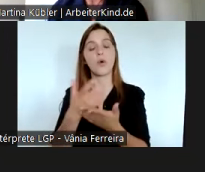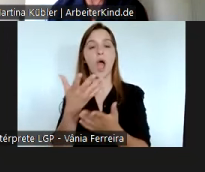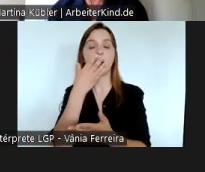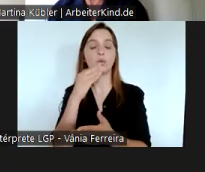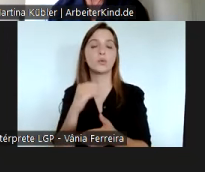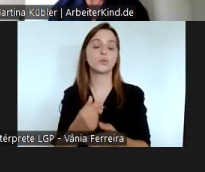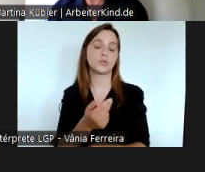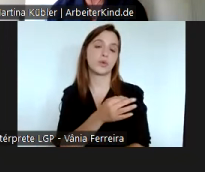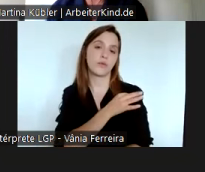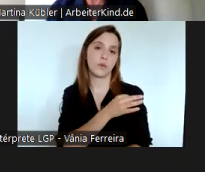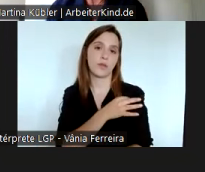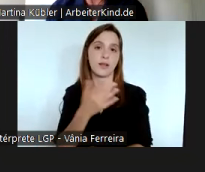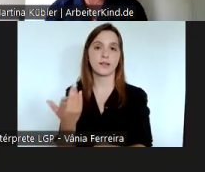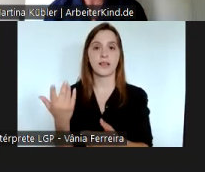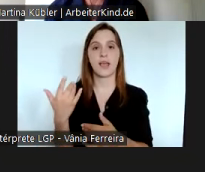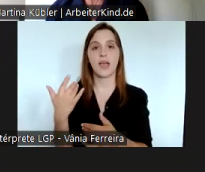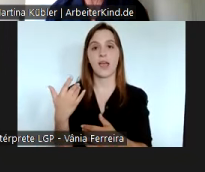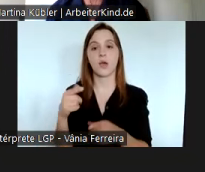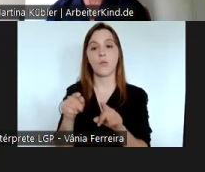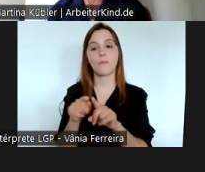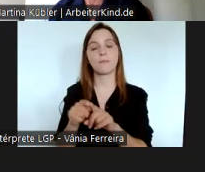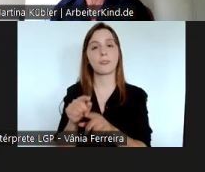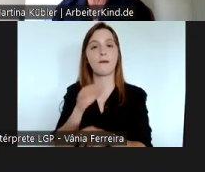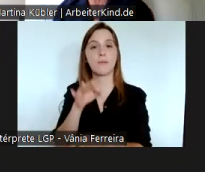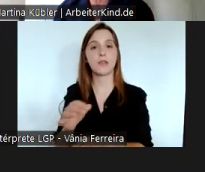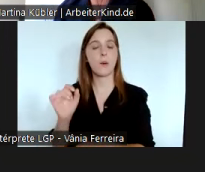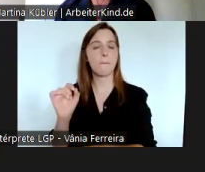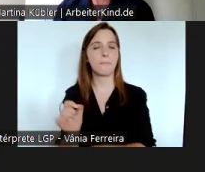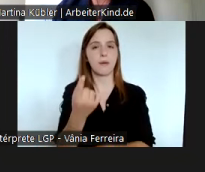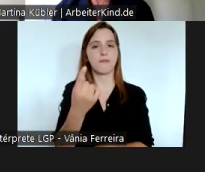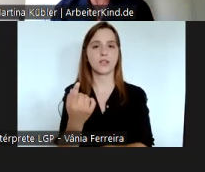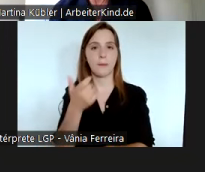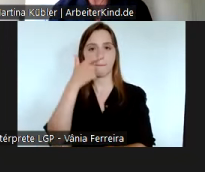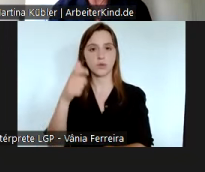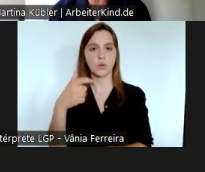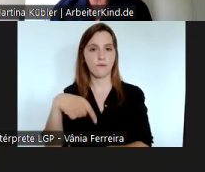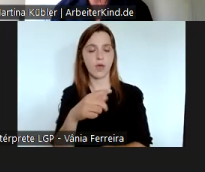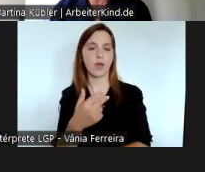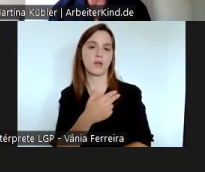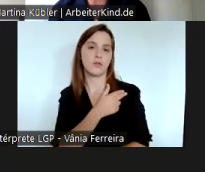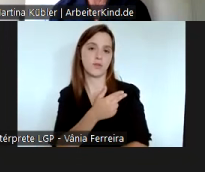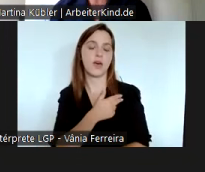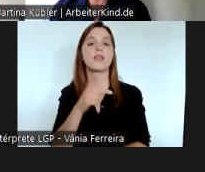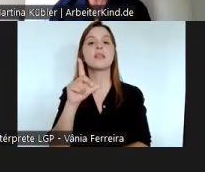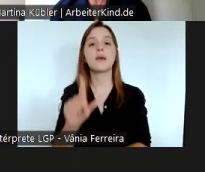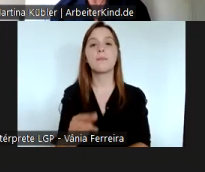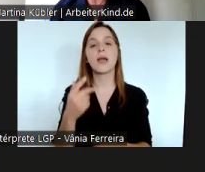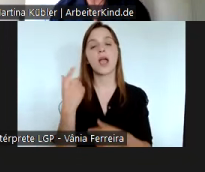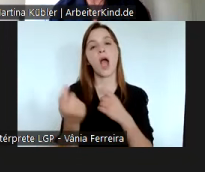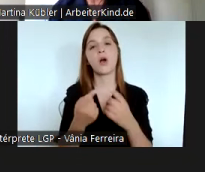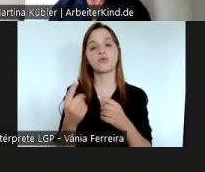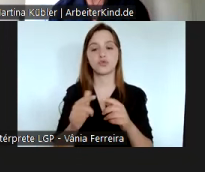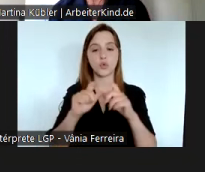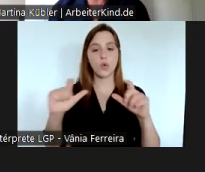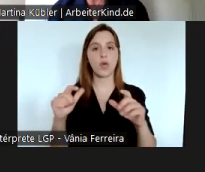who are the first in their family to go to college, and also for high school students in their final years or in their last 2